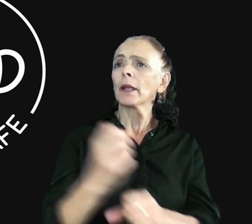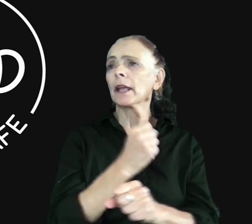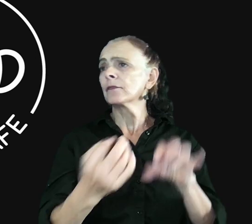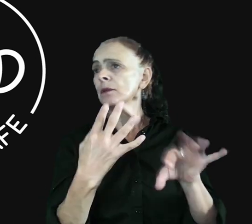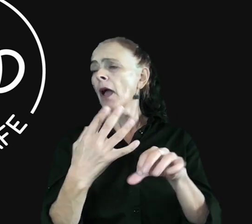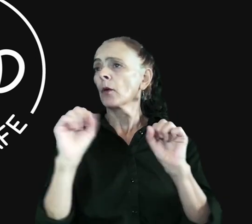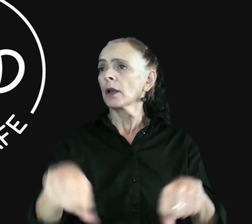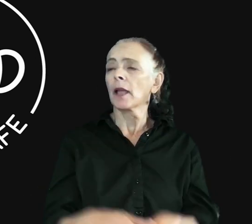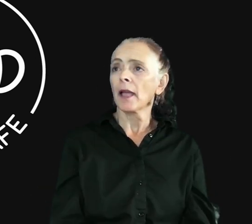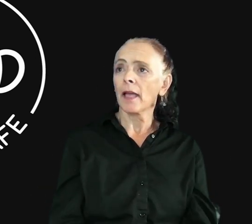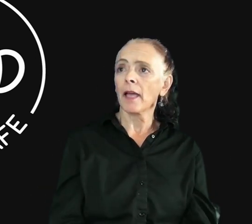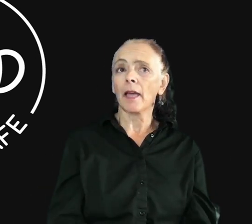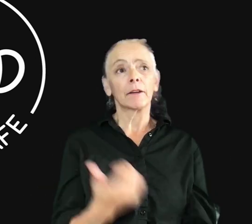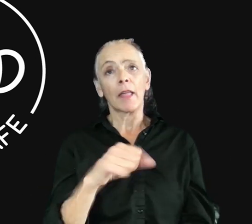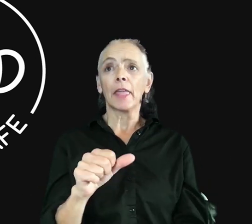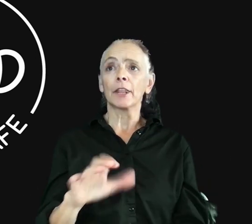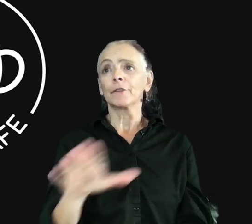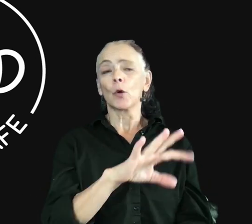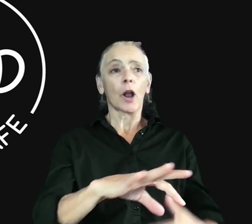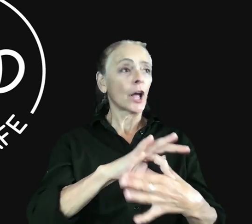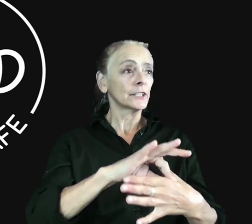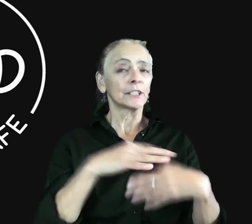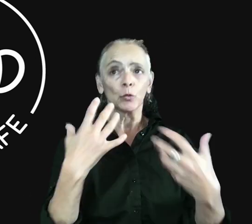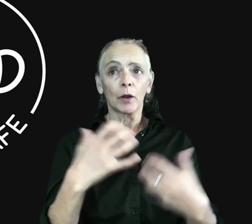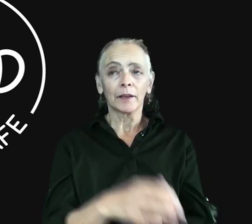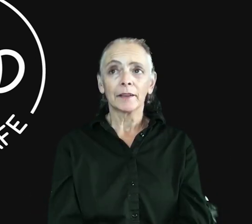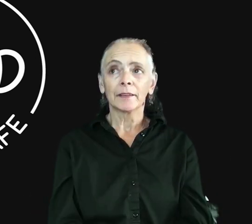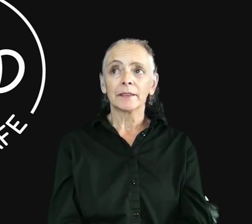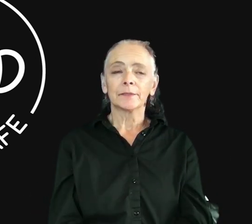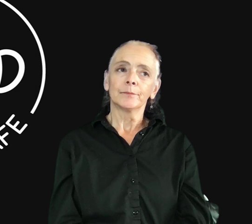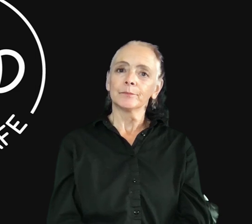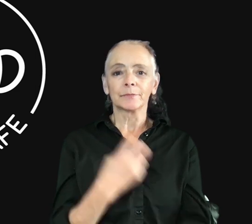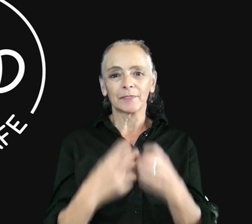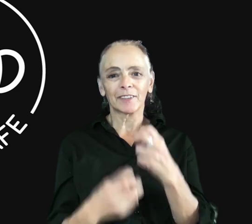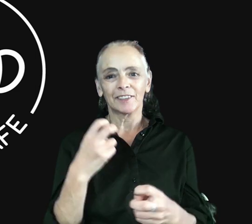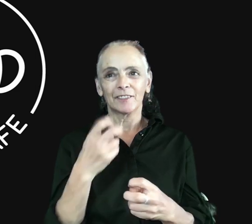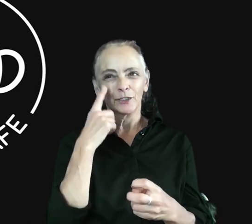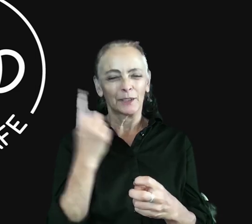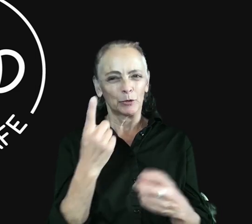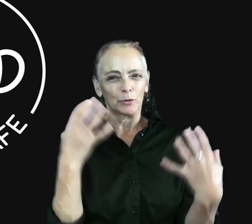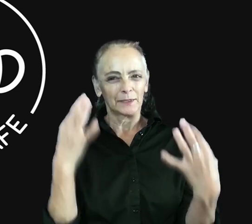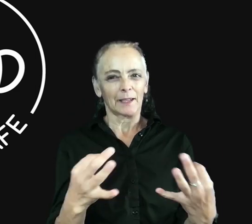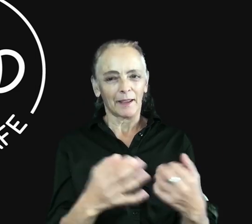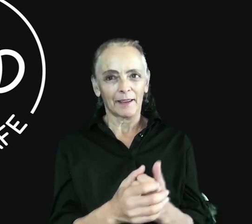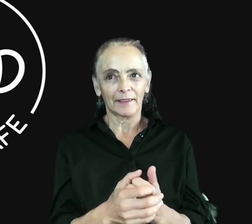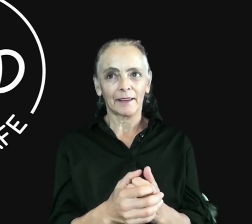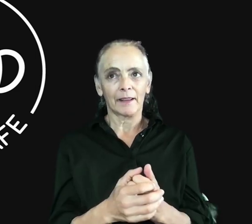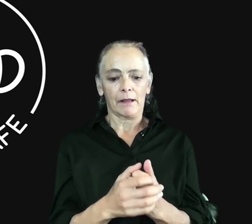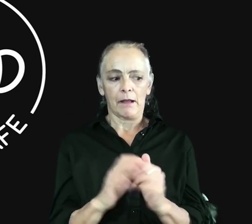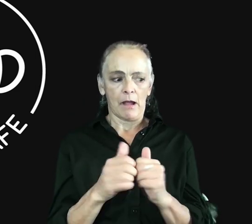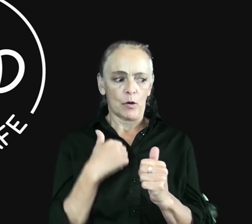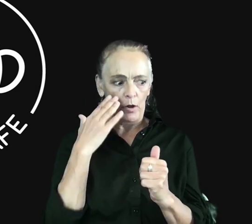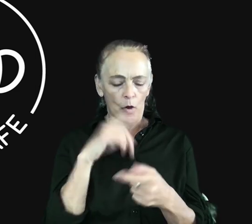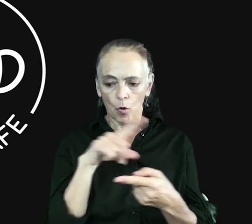people on on any of your pieces of content that you would like it's really difficult for somebody to decide like okay well how do i know when